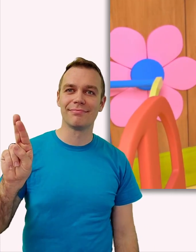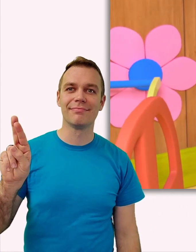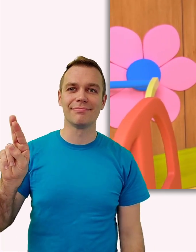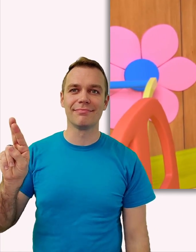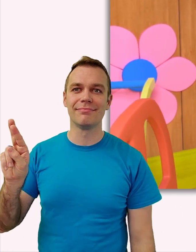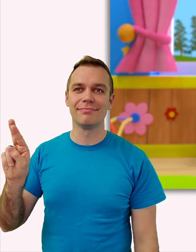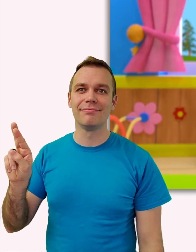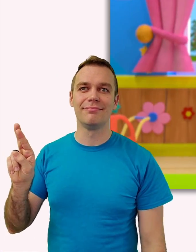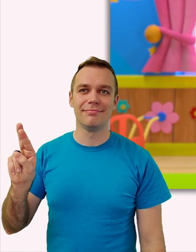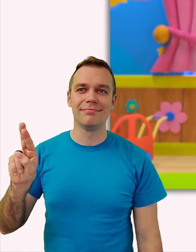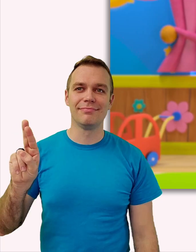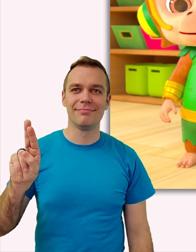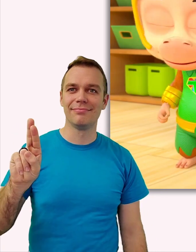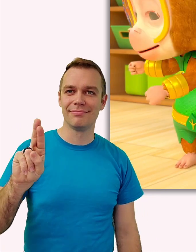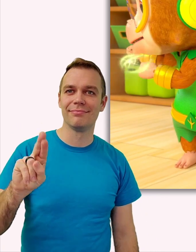R